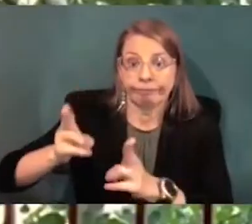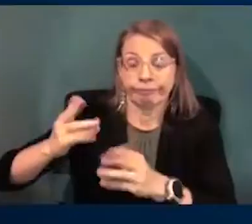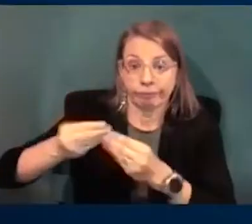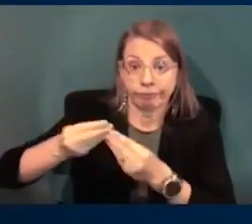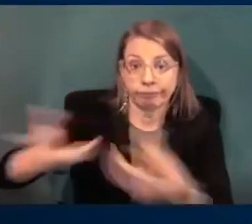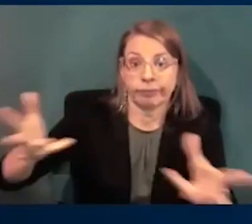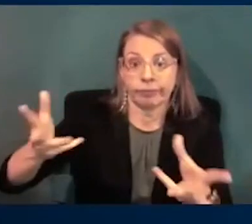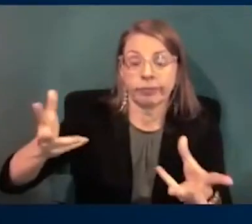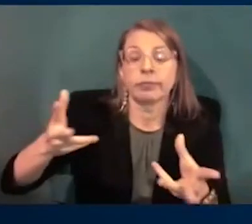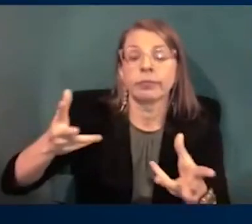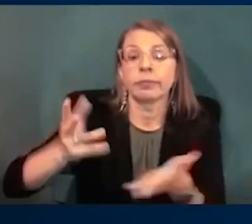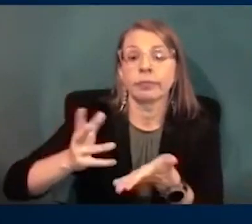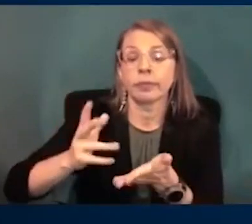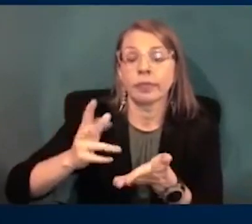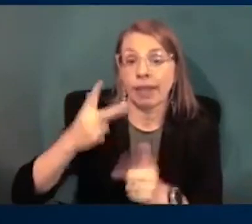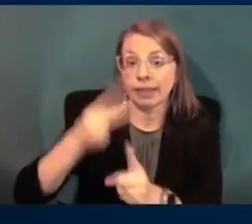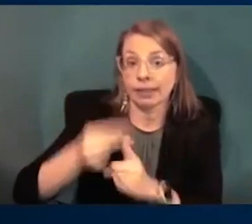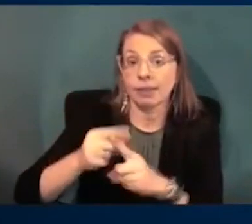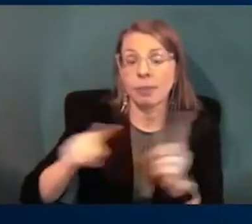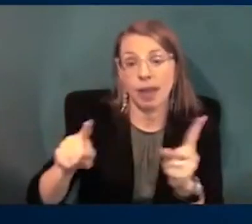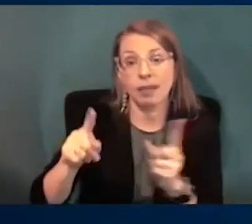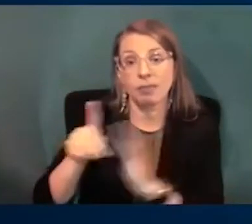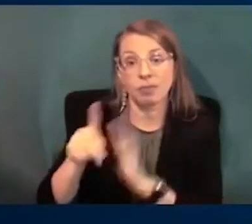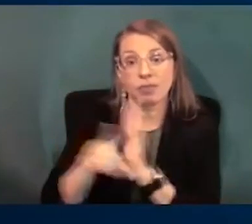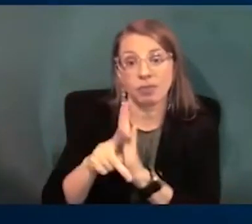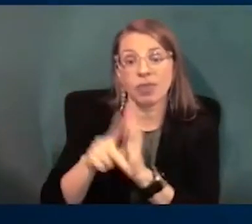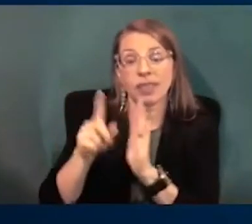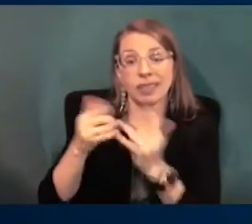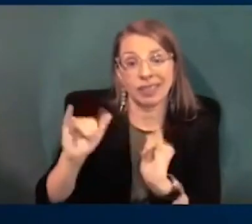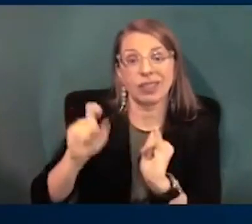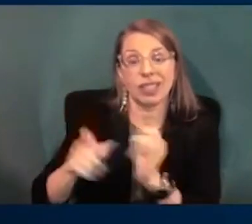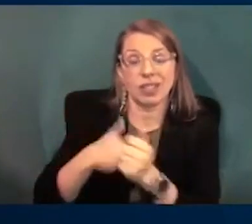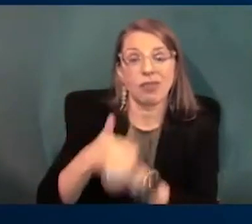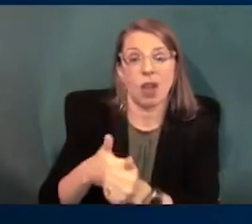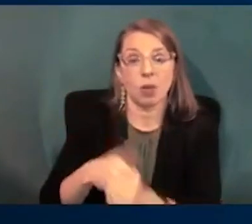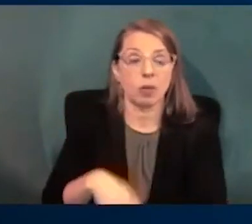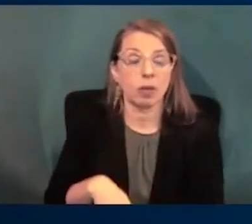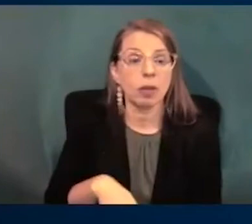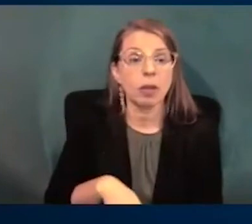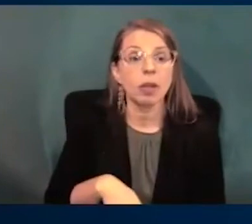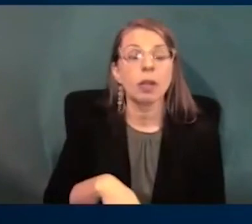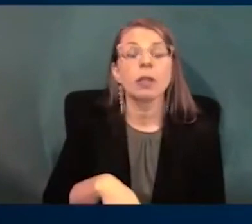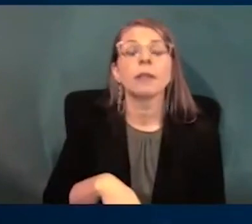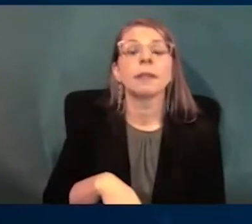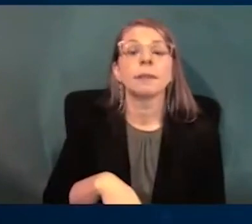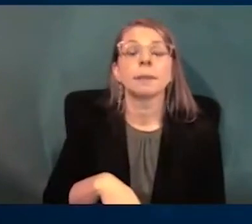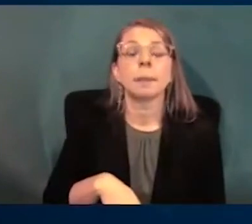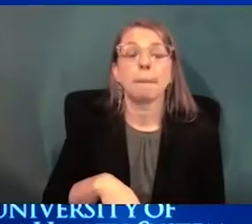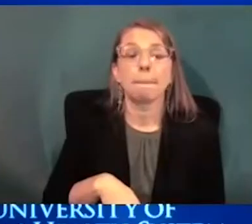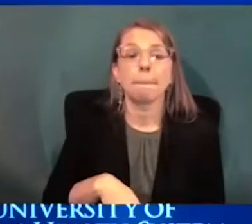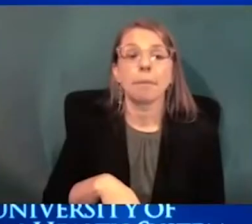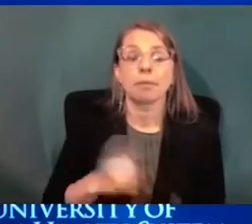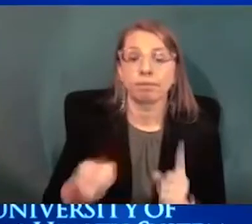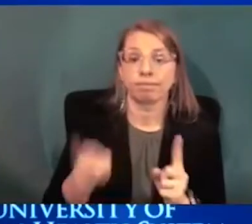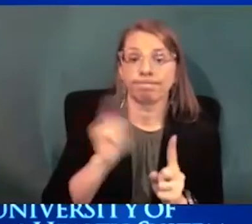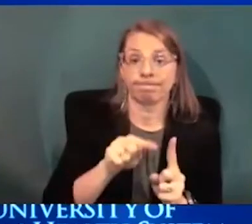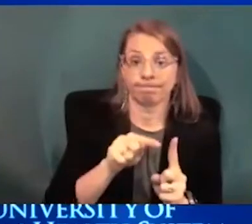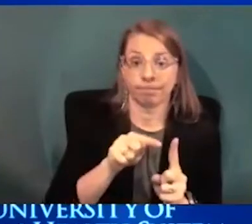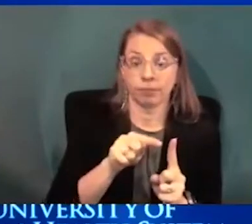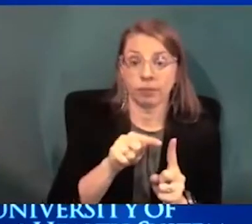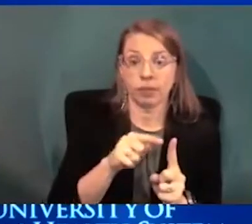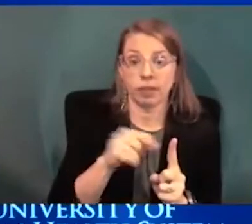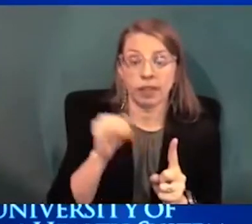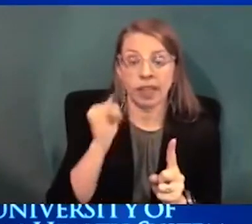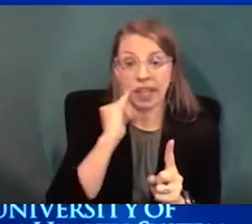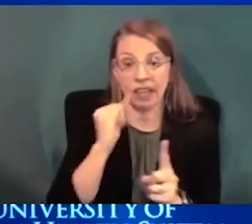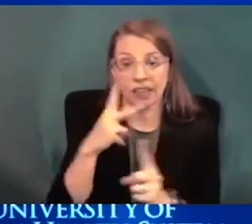Yeah, I think that's right. And so just a couple things. First of all, the stem of that question was, it's a gamble if you do, it's a gamble if you don't.